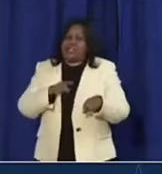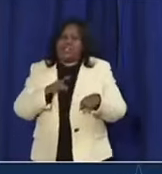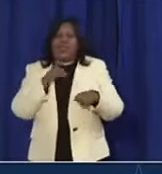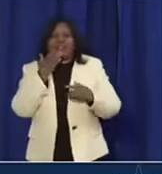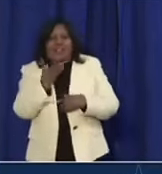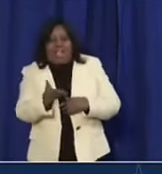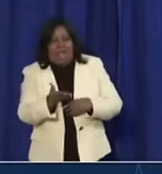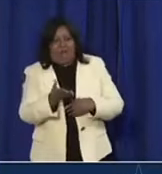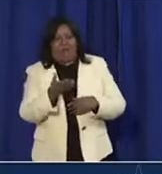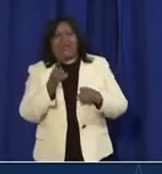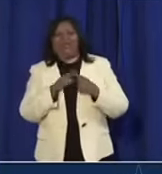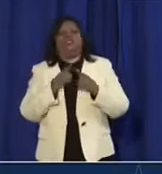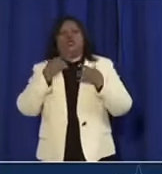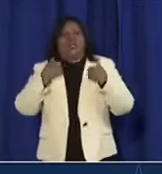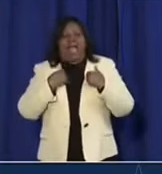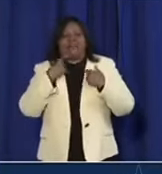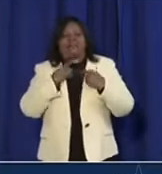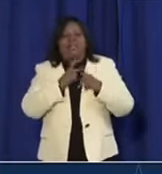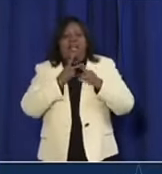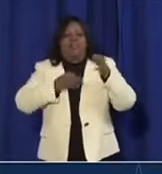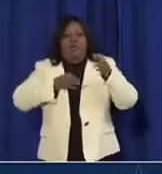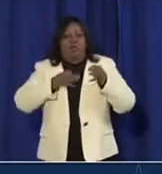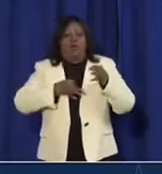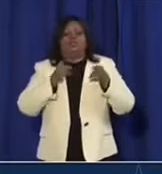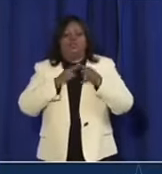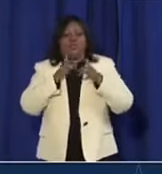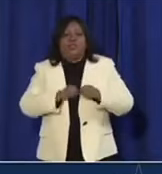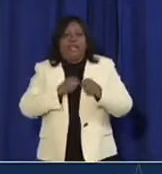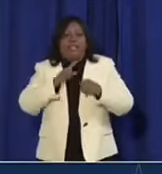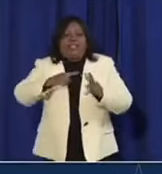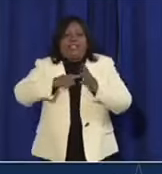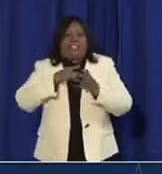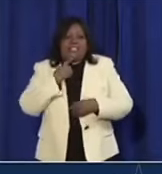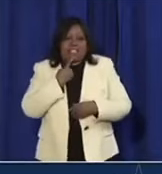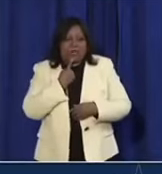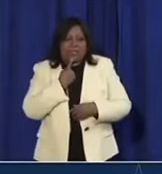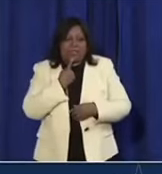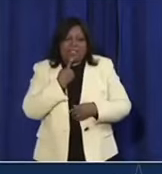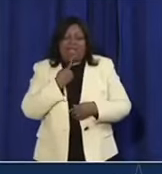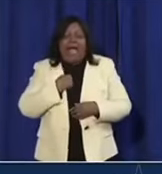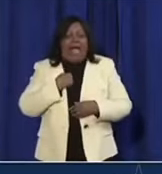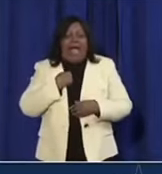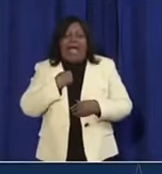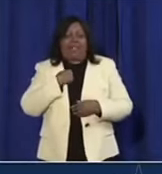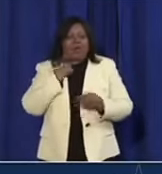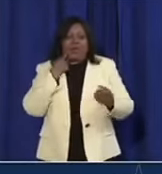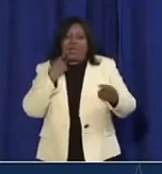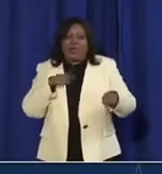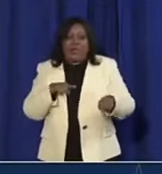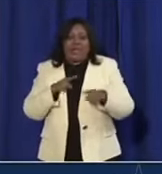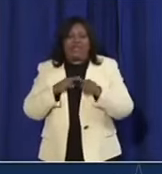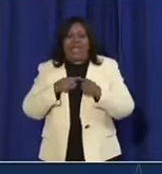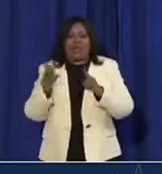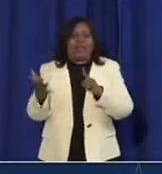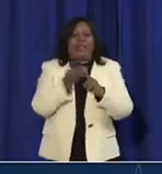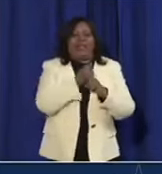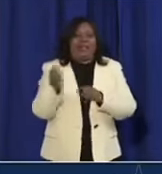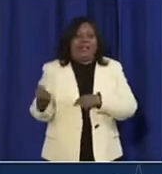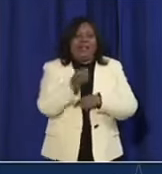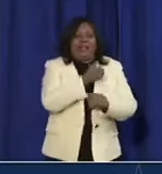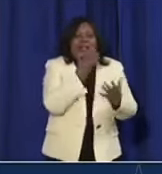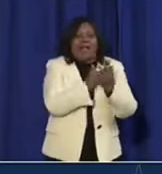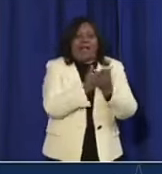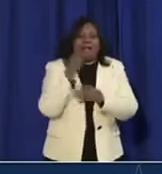there is we've got to get the courts, frankly, to take this seriously. I don't agree that we lock up juveniles and throw